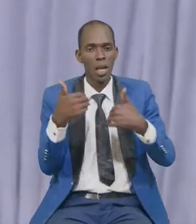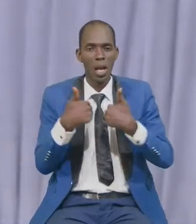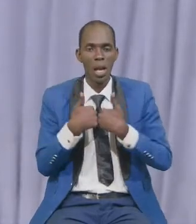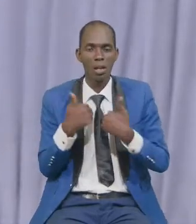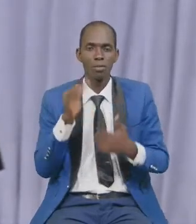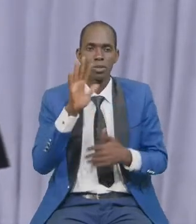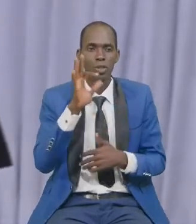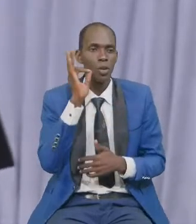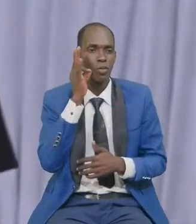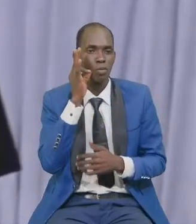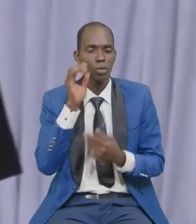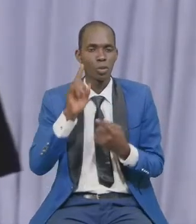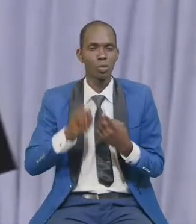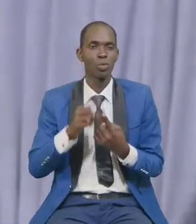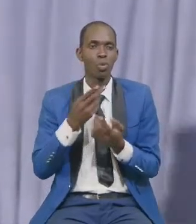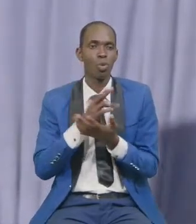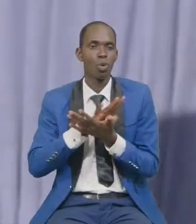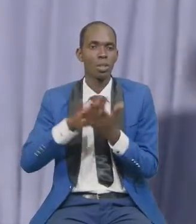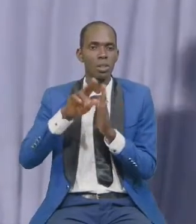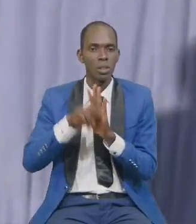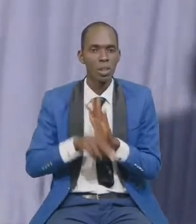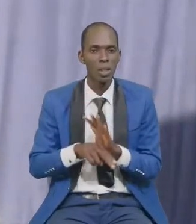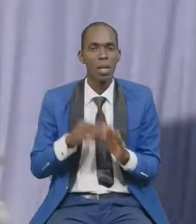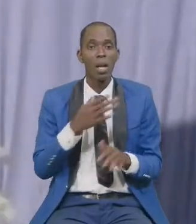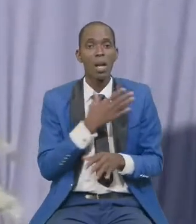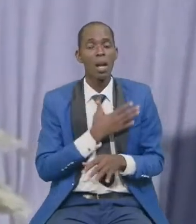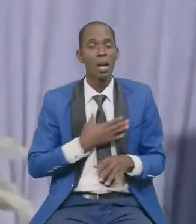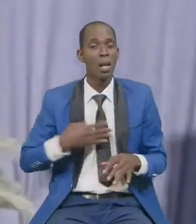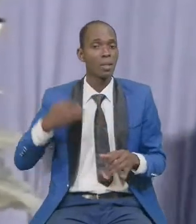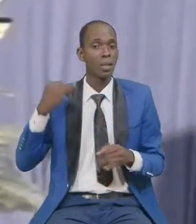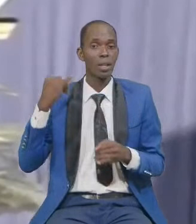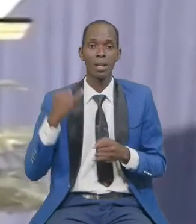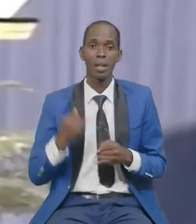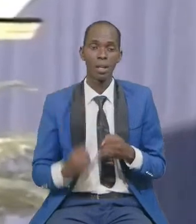fruit unto holiness and the end